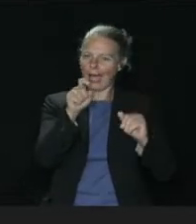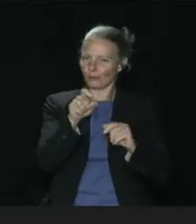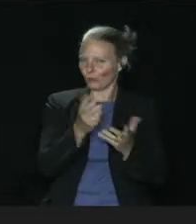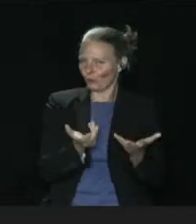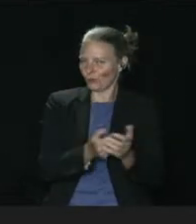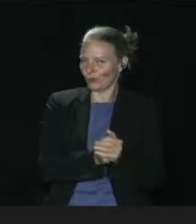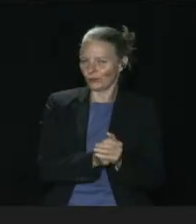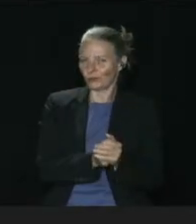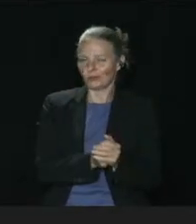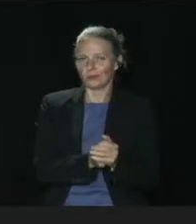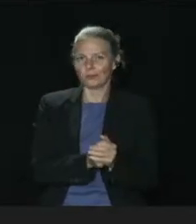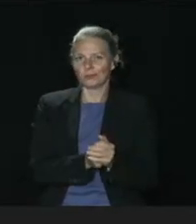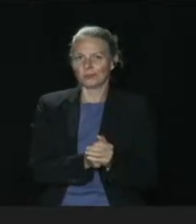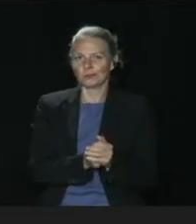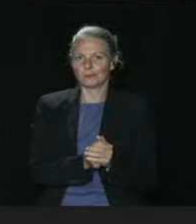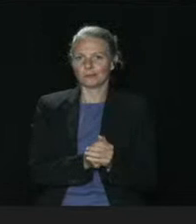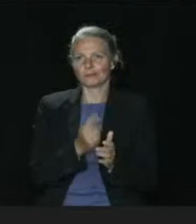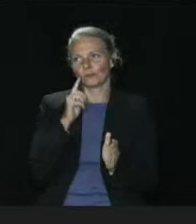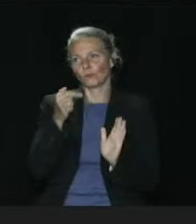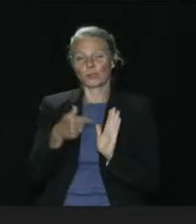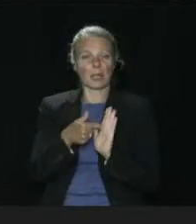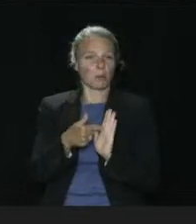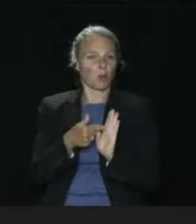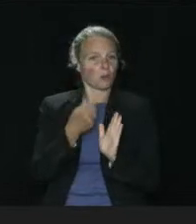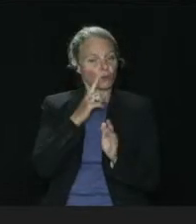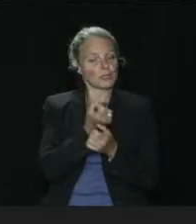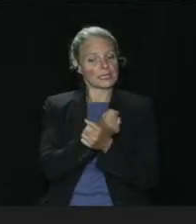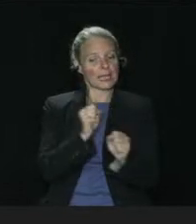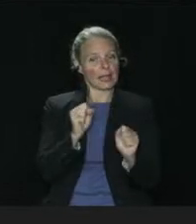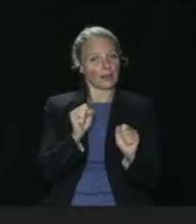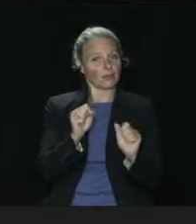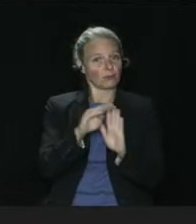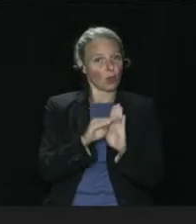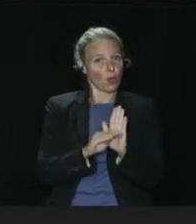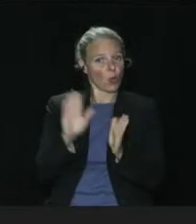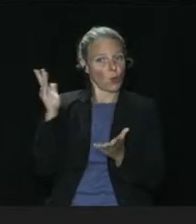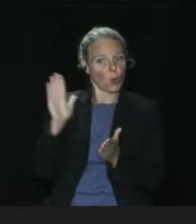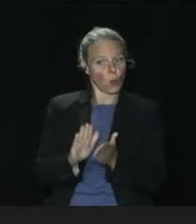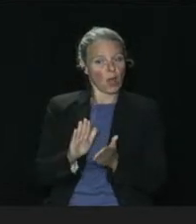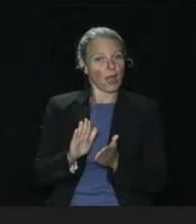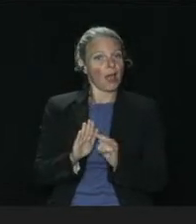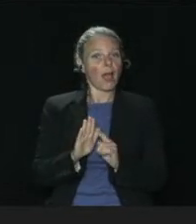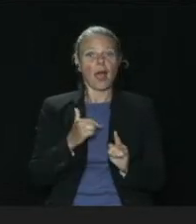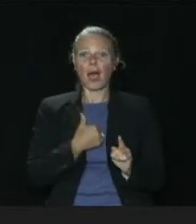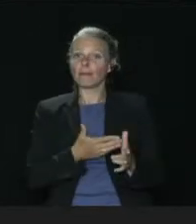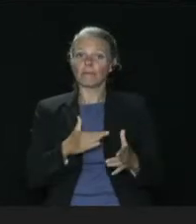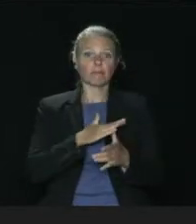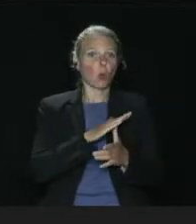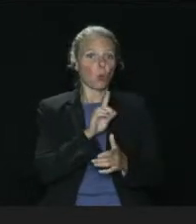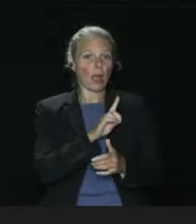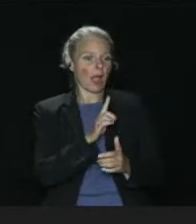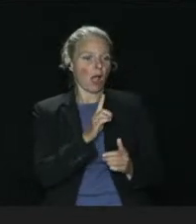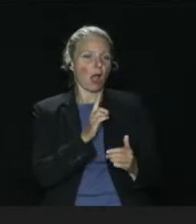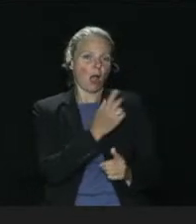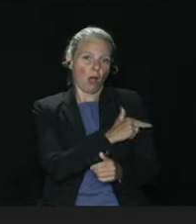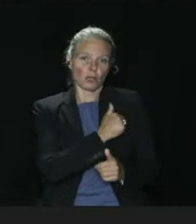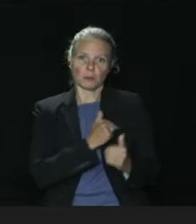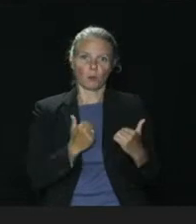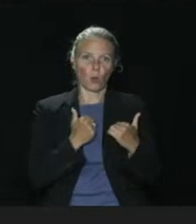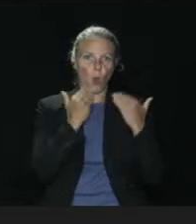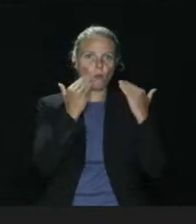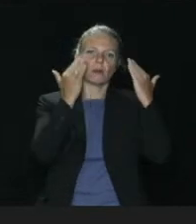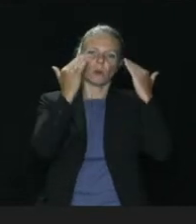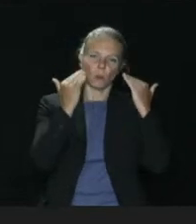estimates for safe opening, and that's based on not overwhelming your hospital system, not based on no